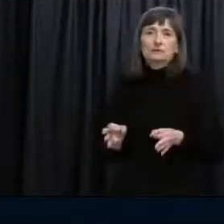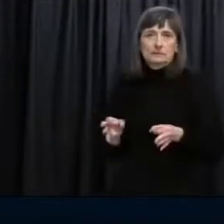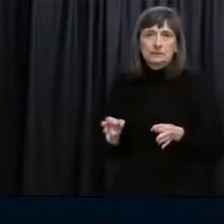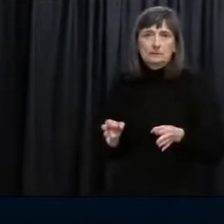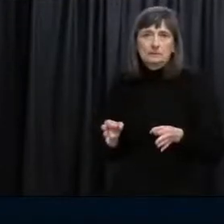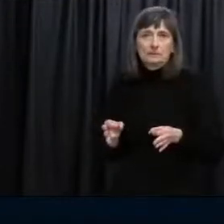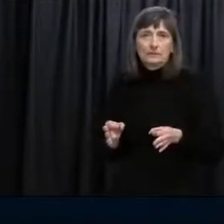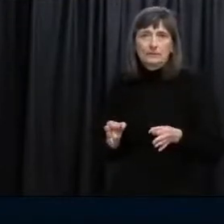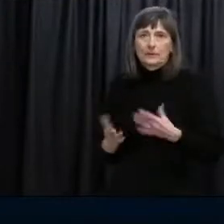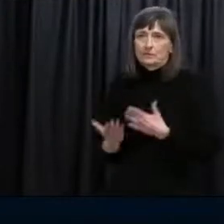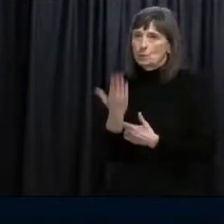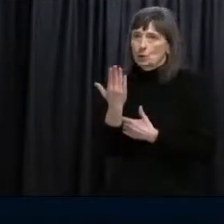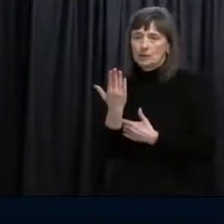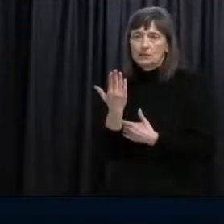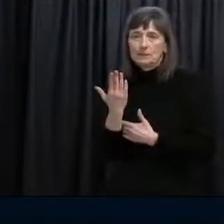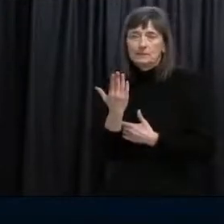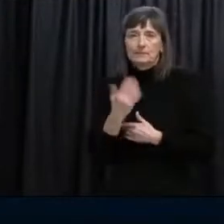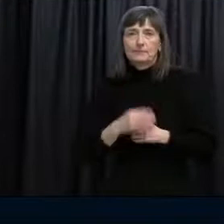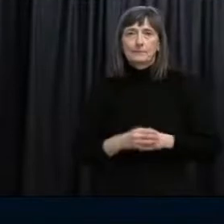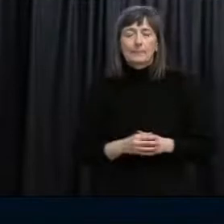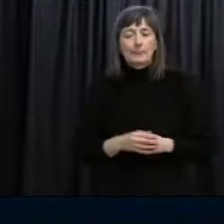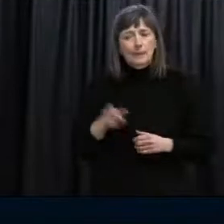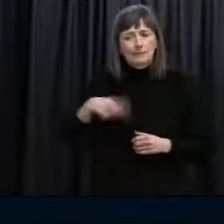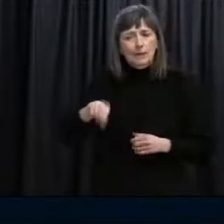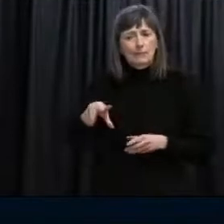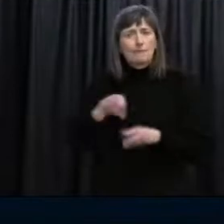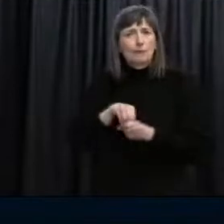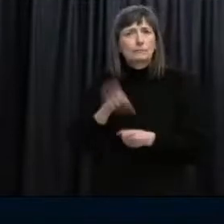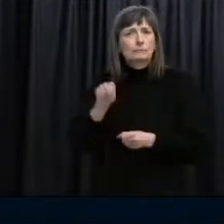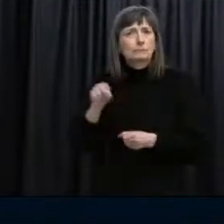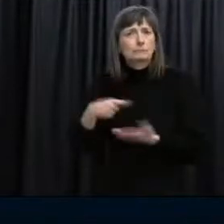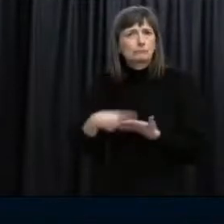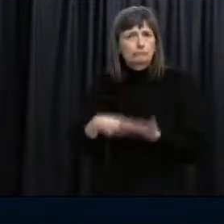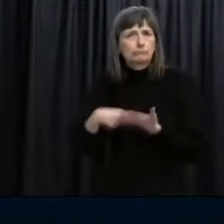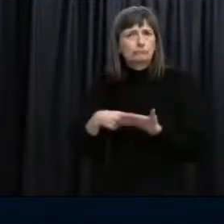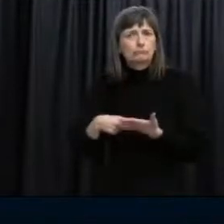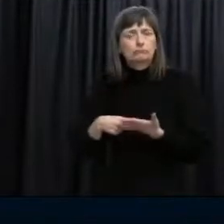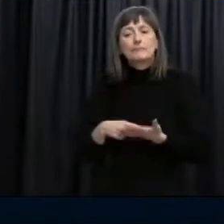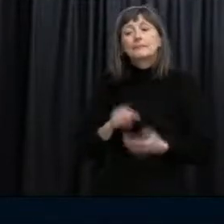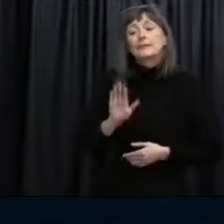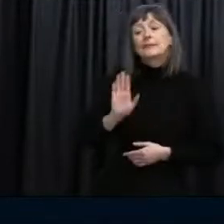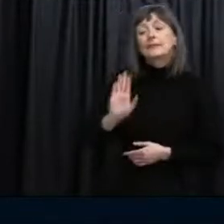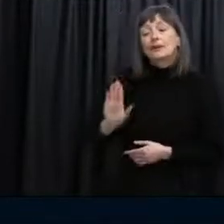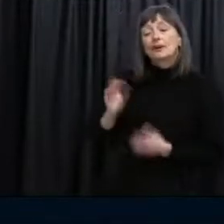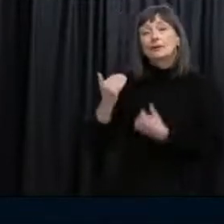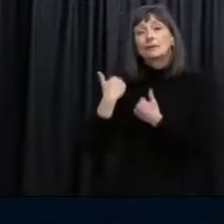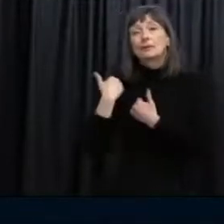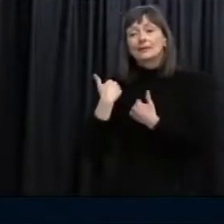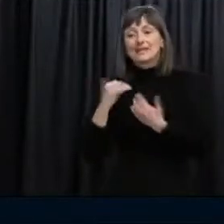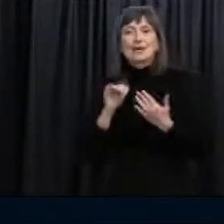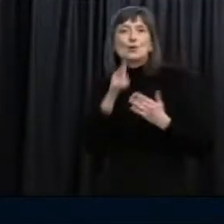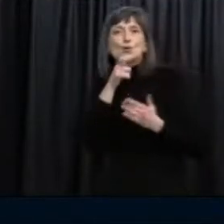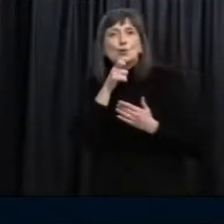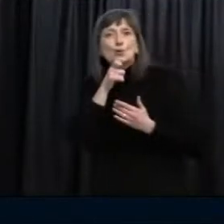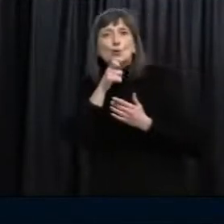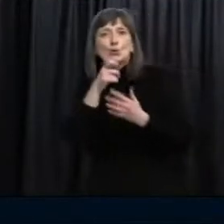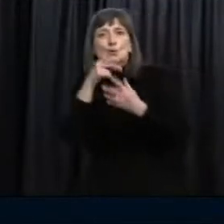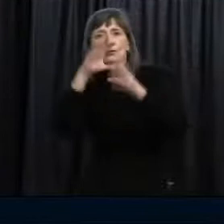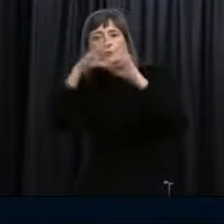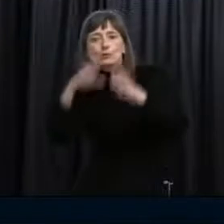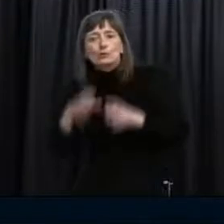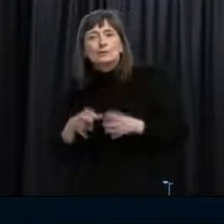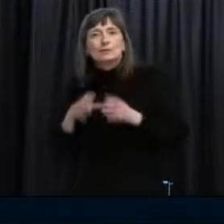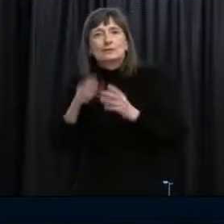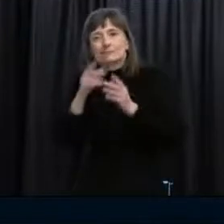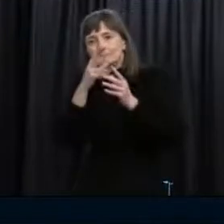the vaccine committee weren't directly involved in this. Their main role has been around how to roll out the vaccine,